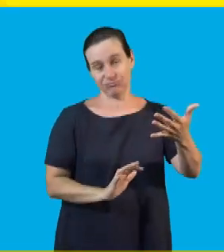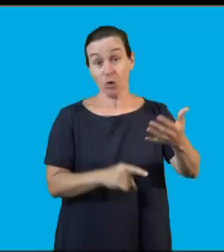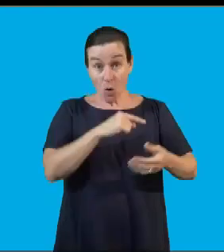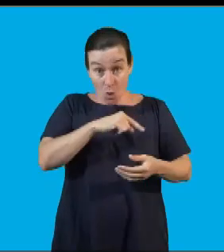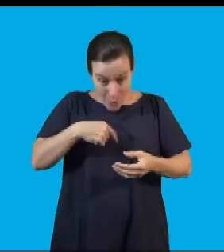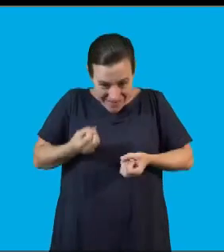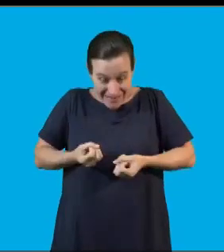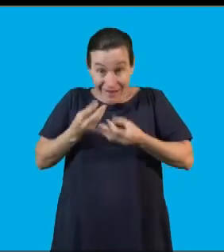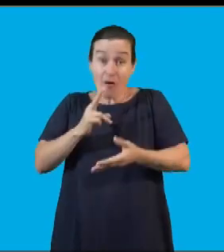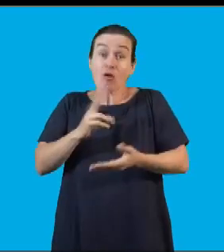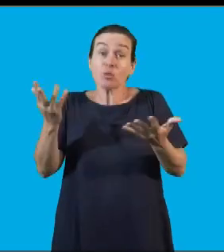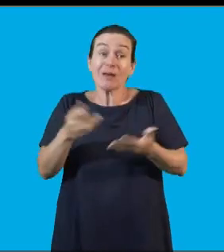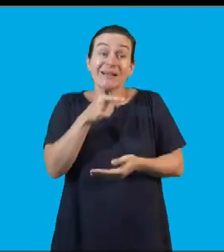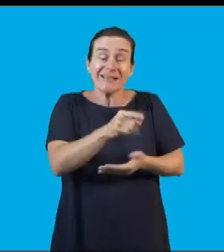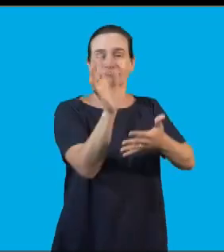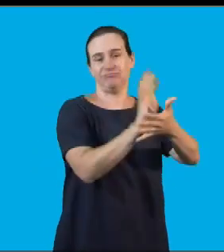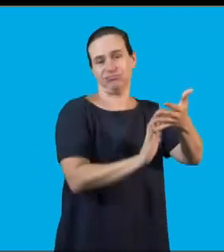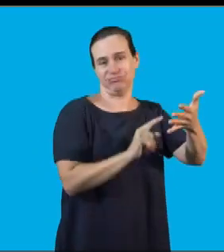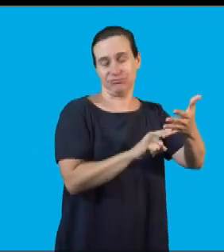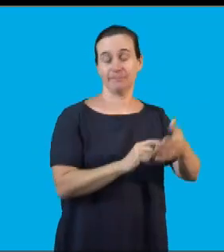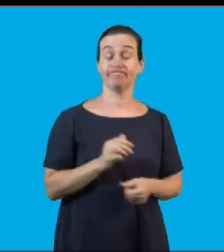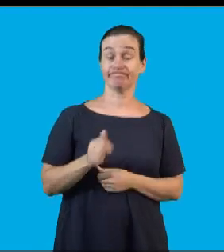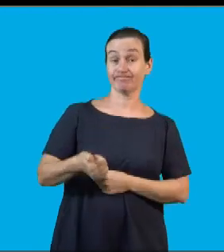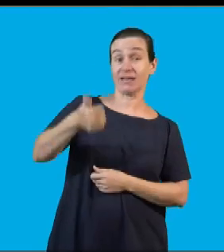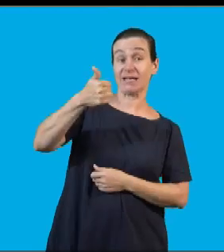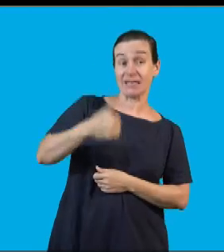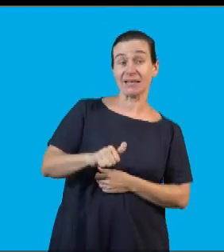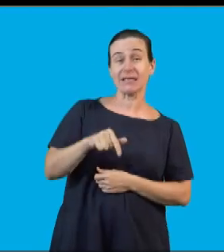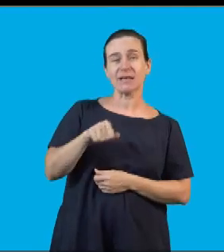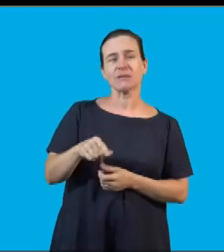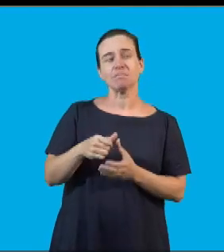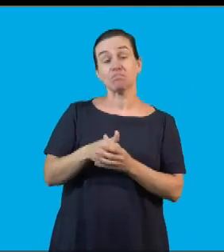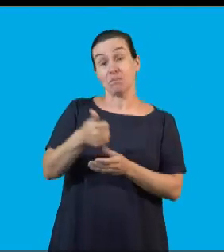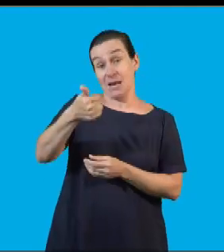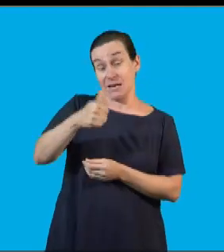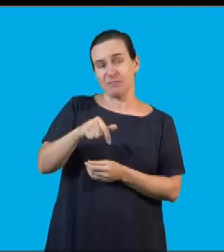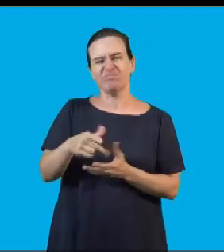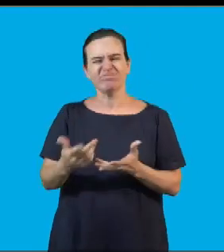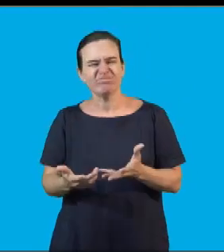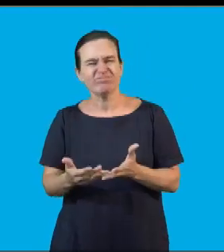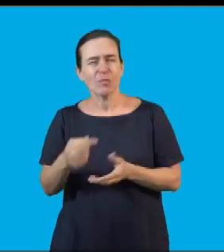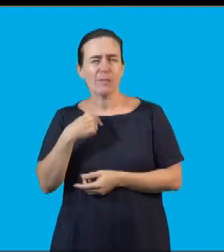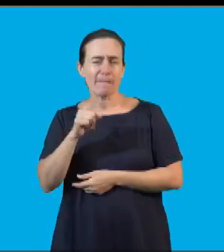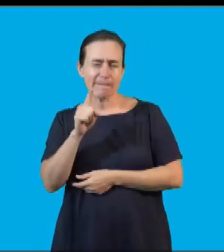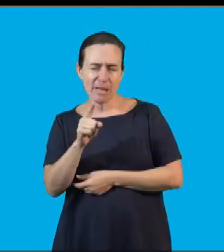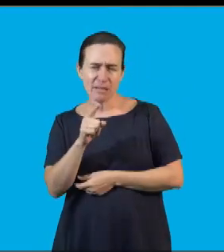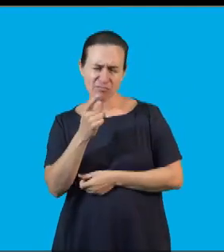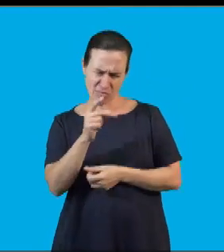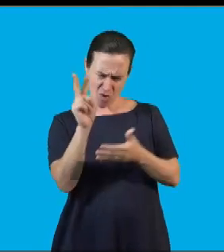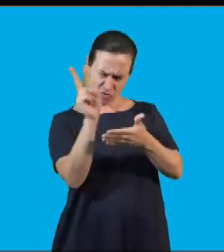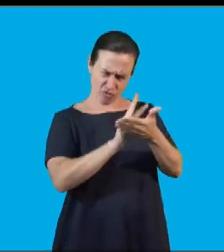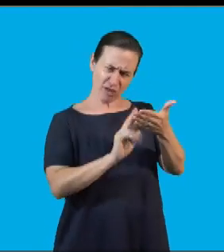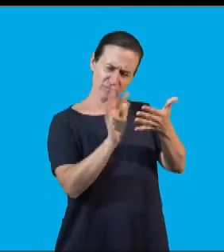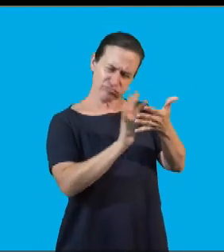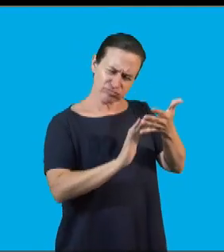are giving you the answers. The next aspect we're looking at is inferential questions. They require you to read between